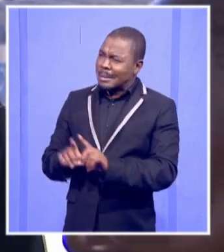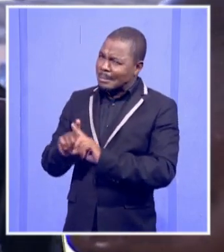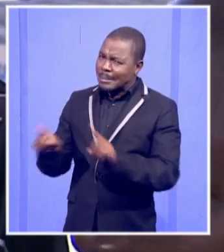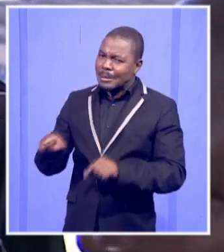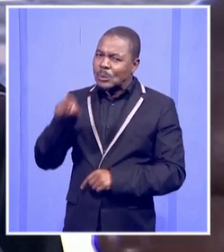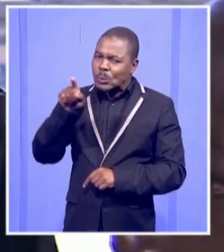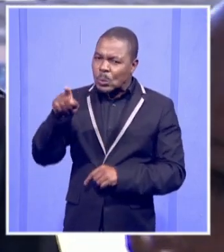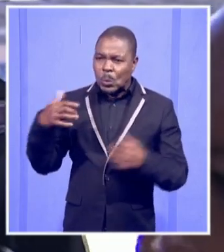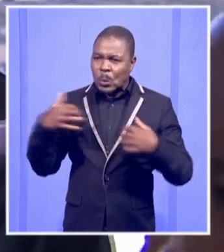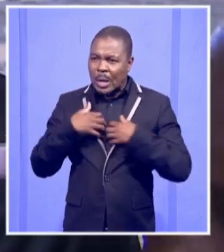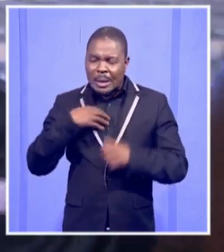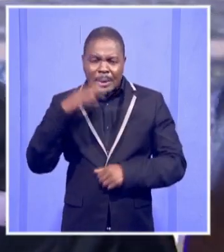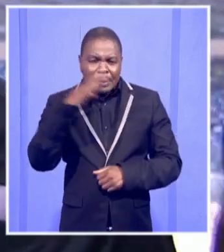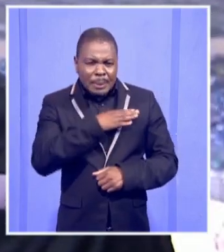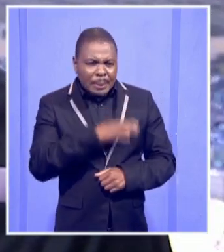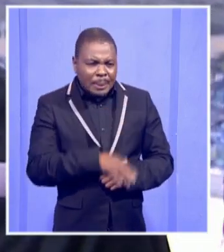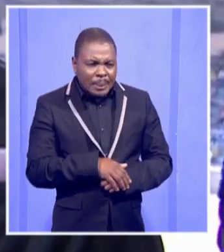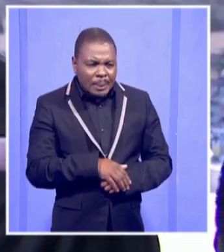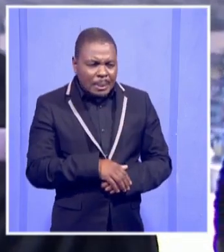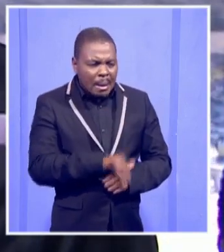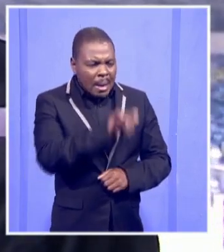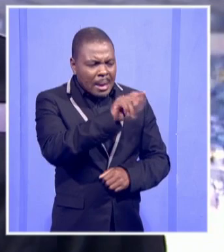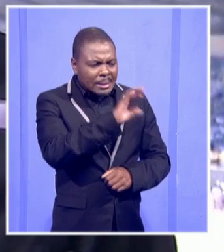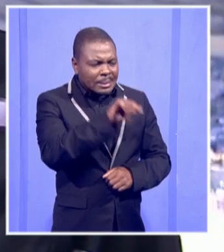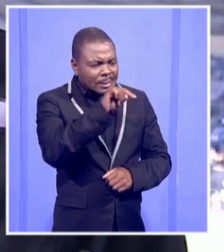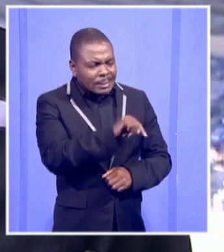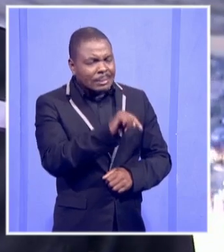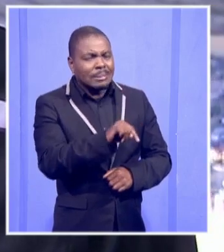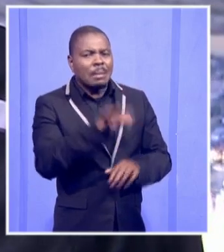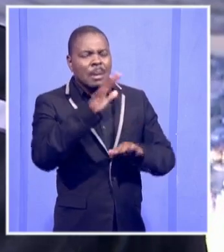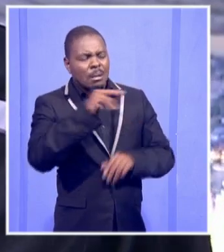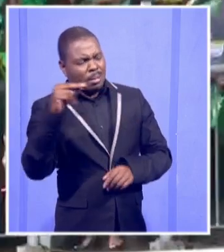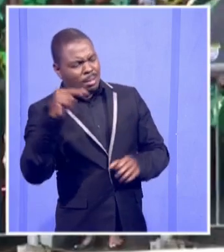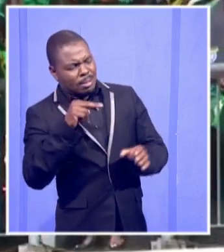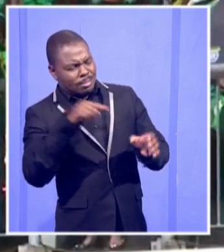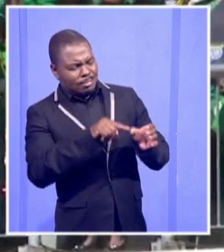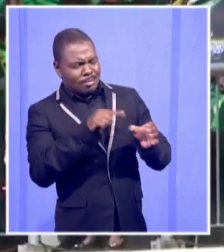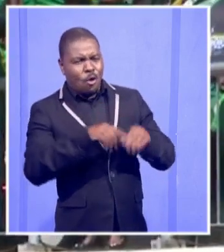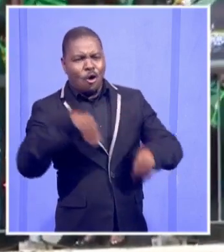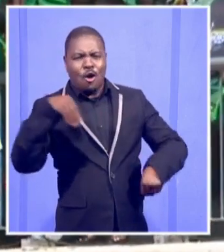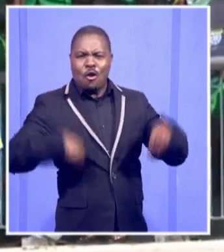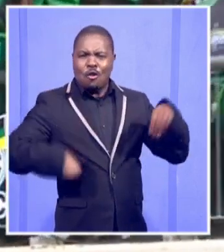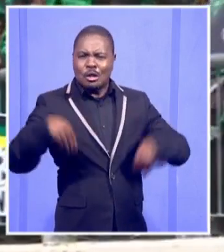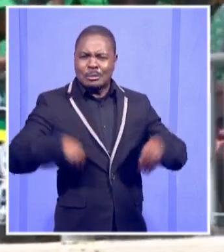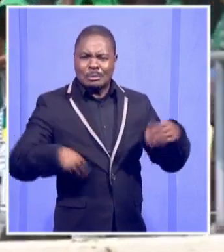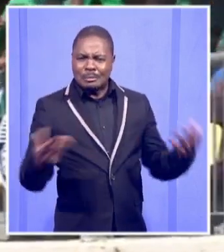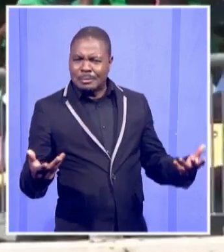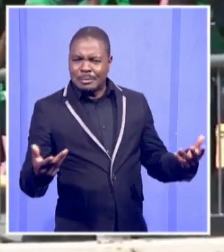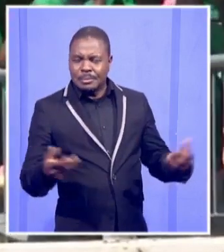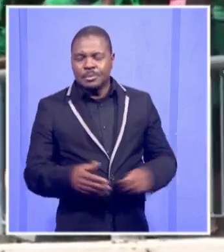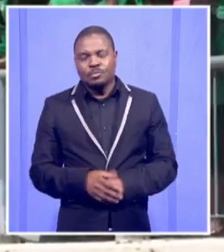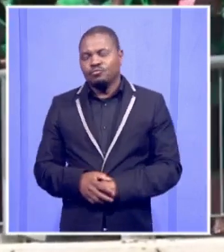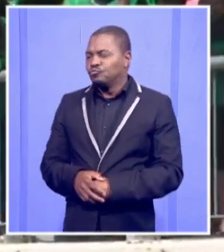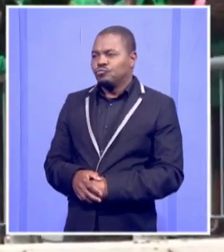not worried that the ANC is perceived as a party of corruption? No,